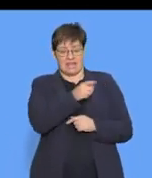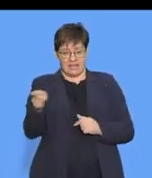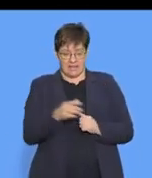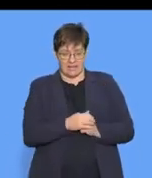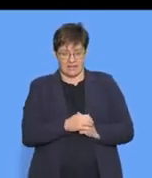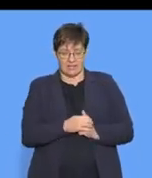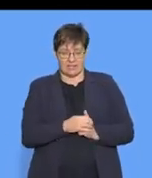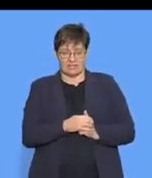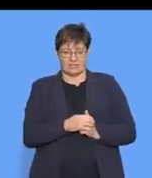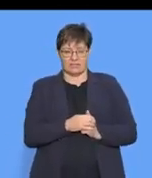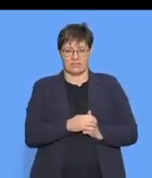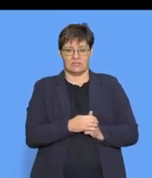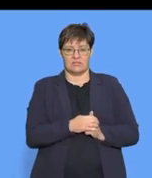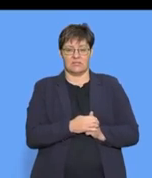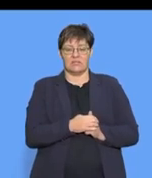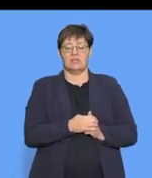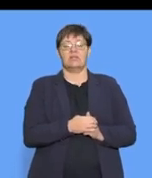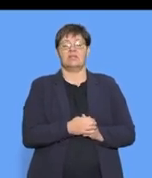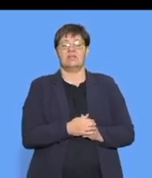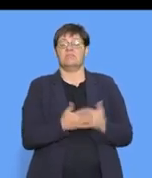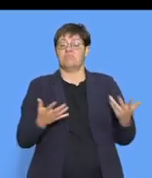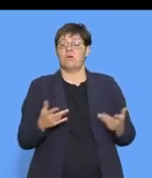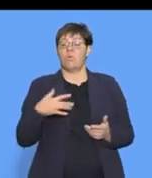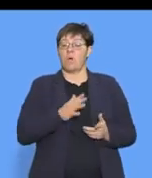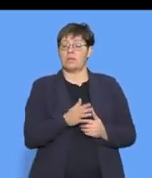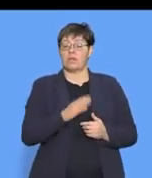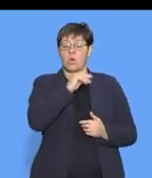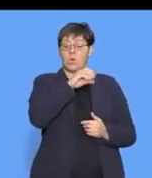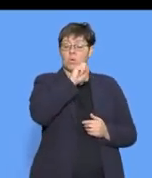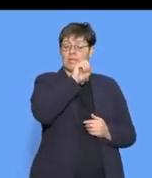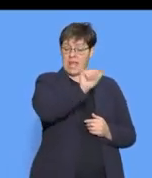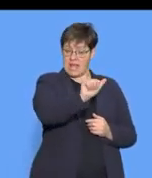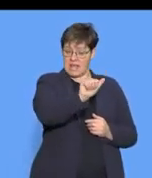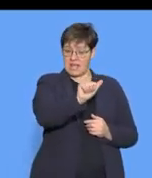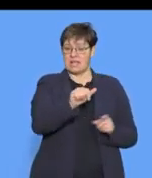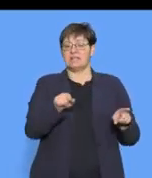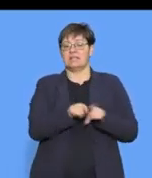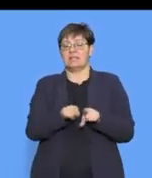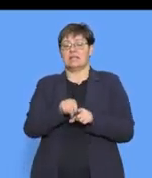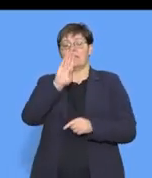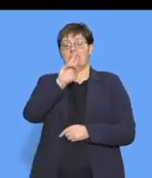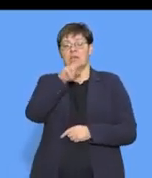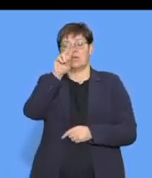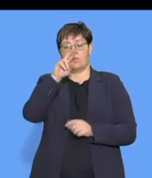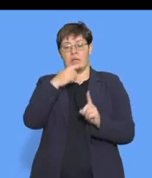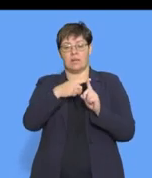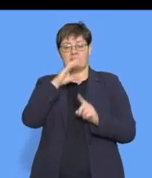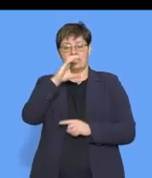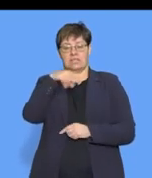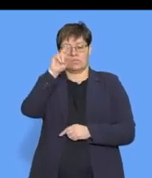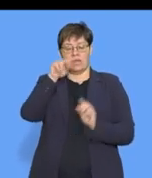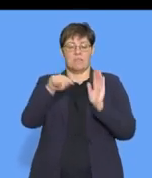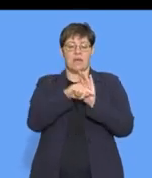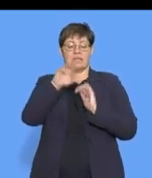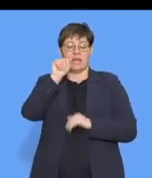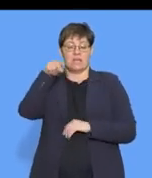versions of the cos rule. So if we want to find cos A, then we'd use, if we want to find angle A, then